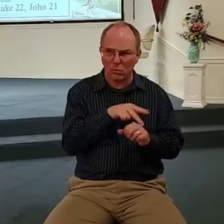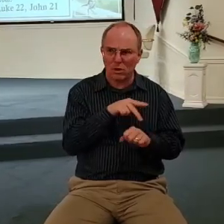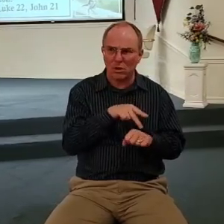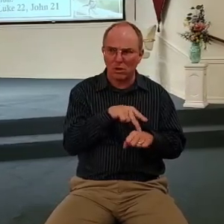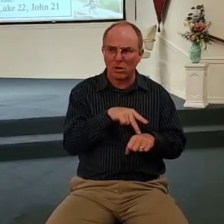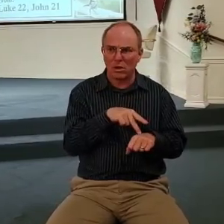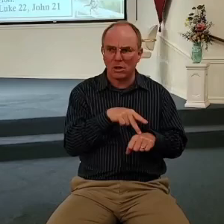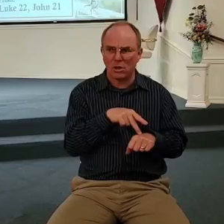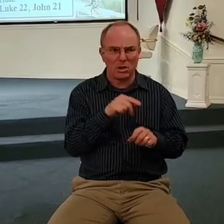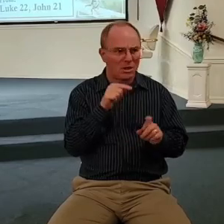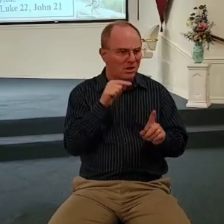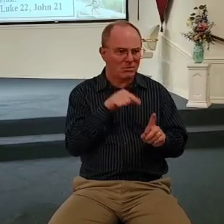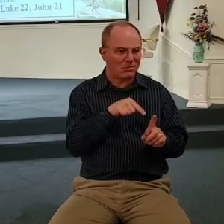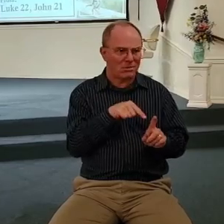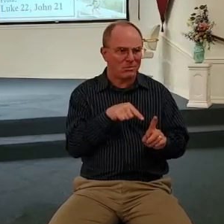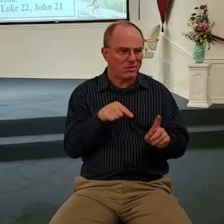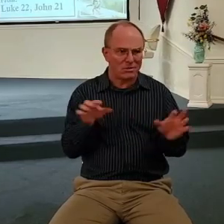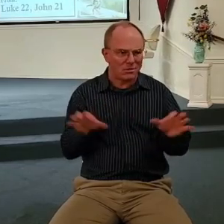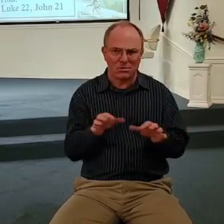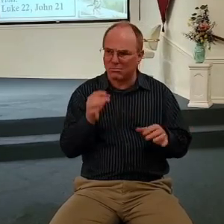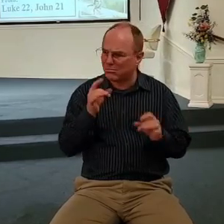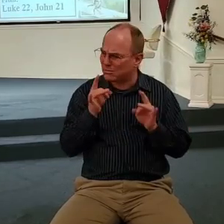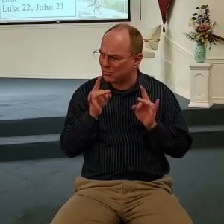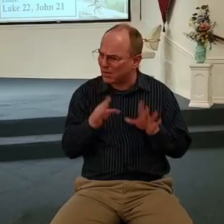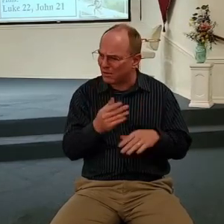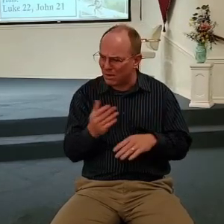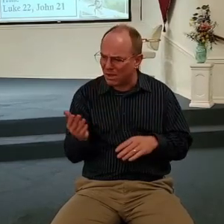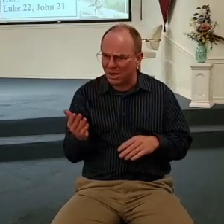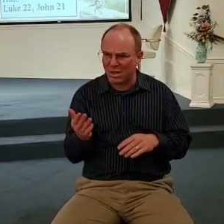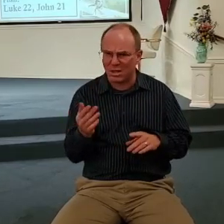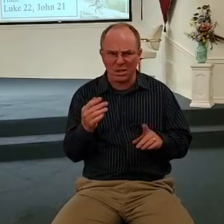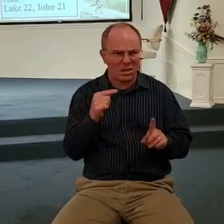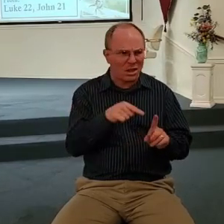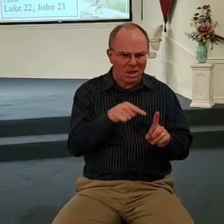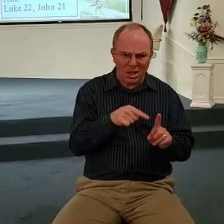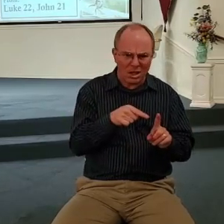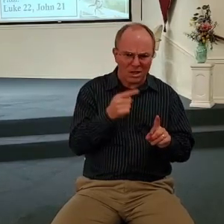the unthinkable. He's just denied